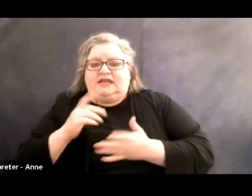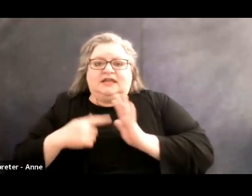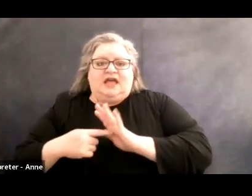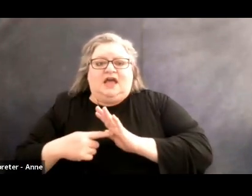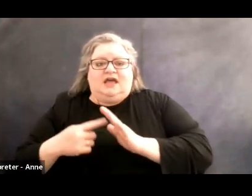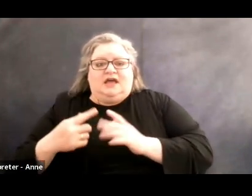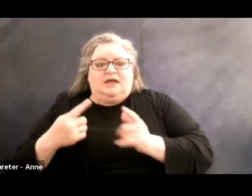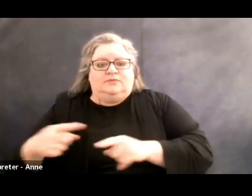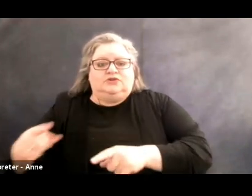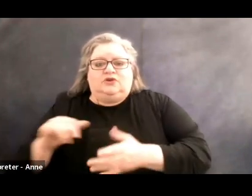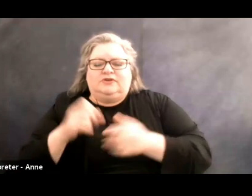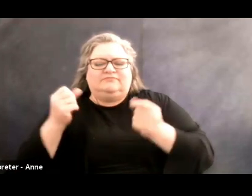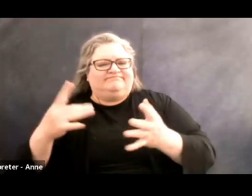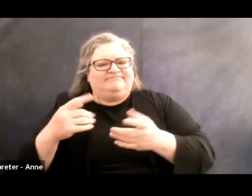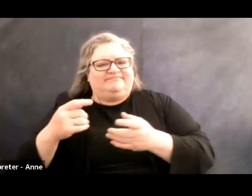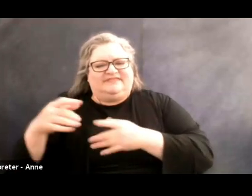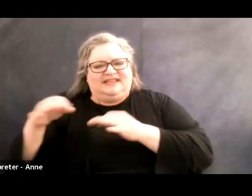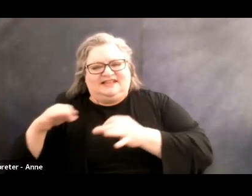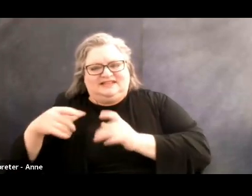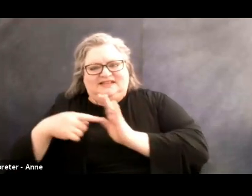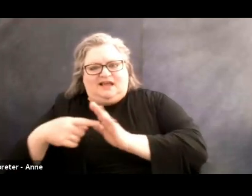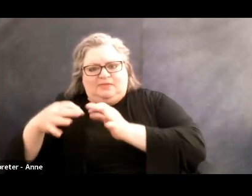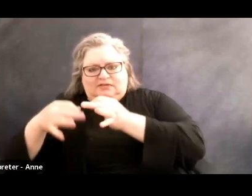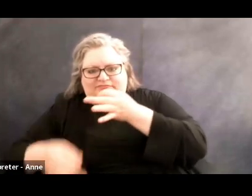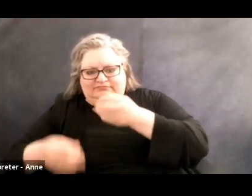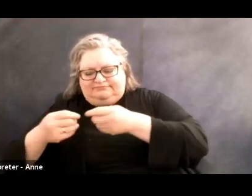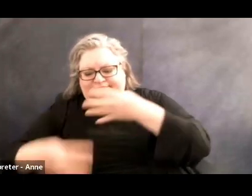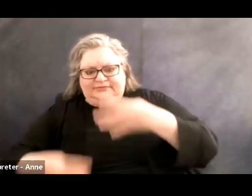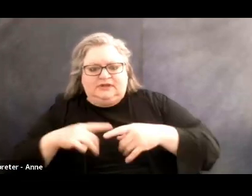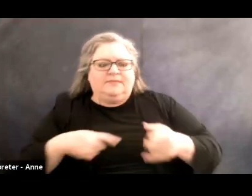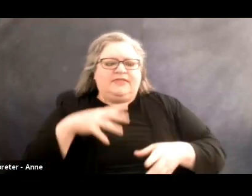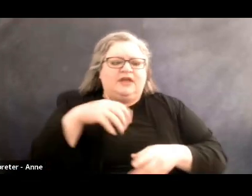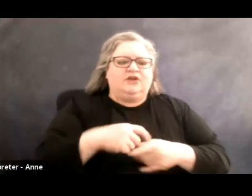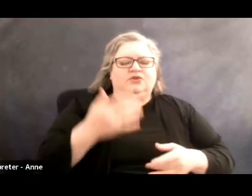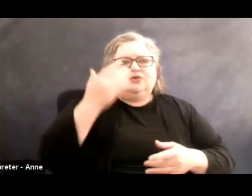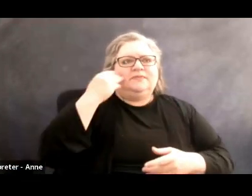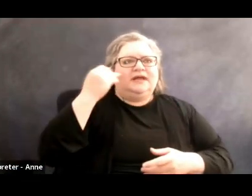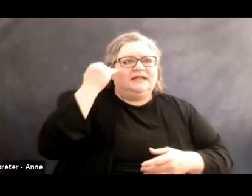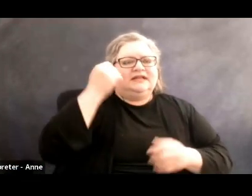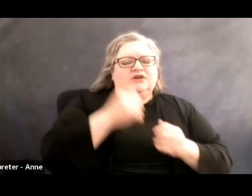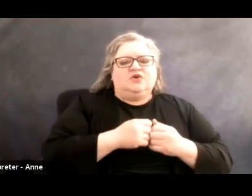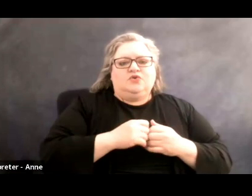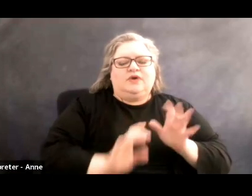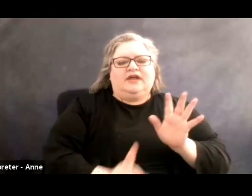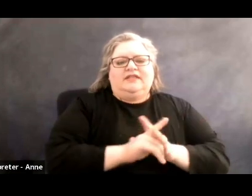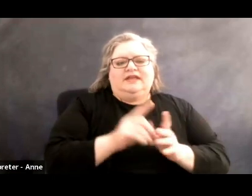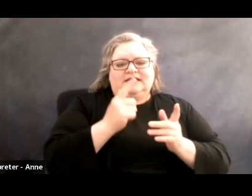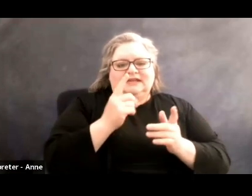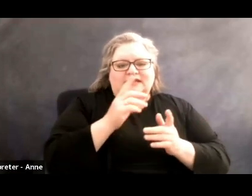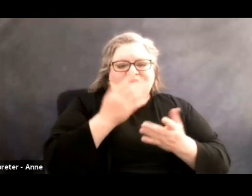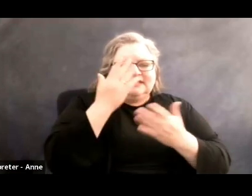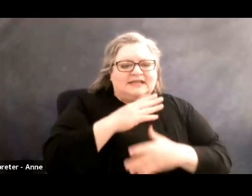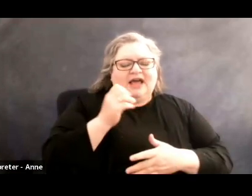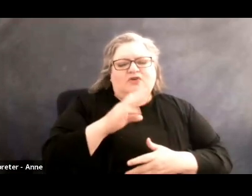examples here of that. But depressive disorders include mental illnesses with the presence of sad or empty,